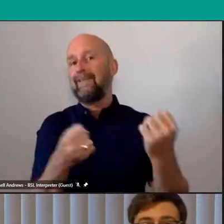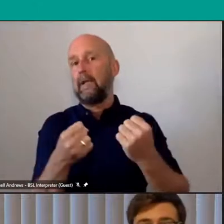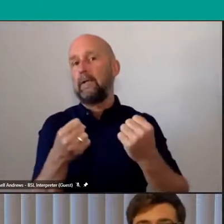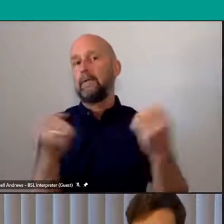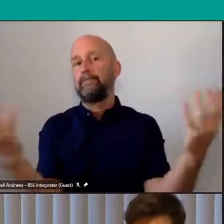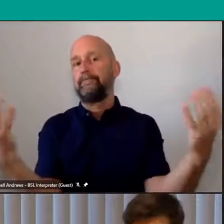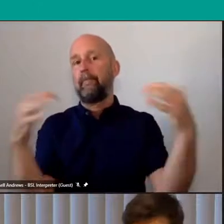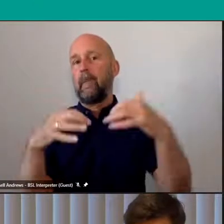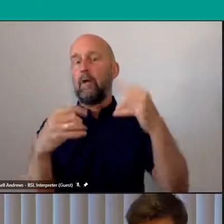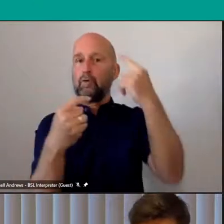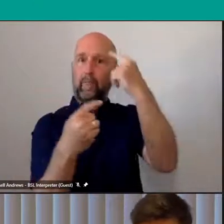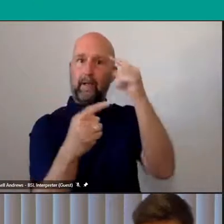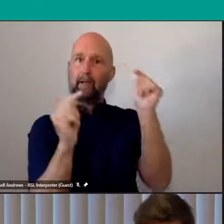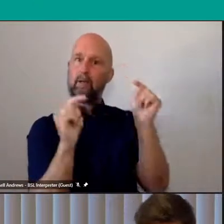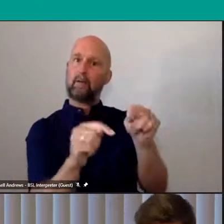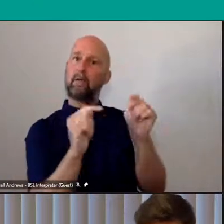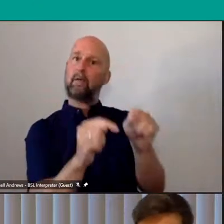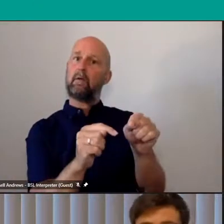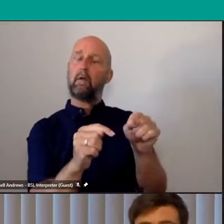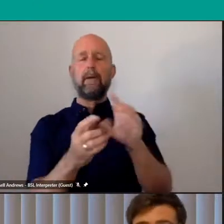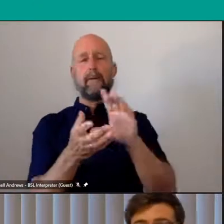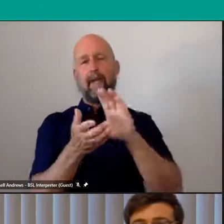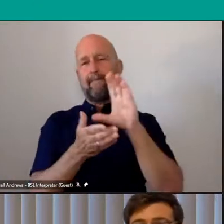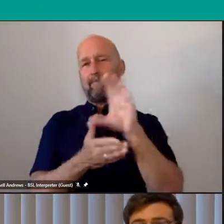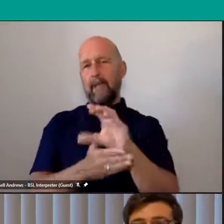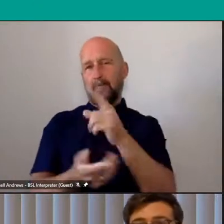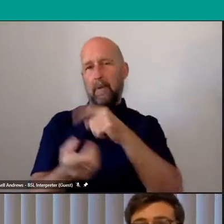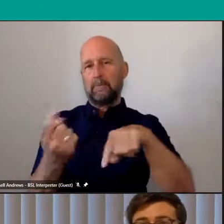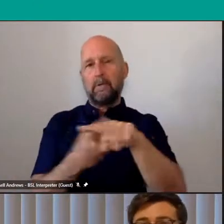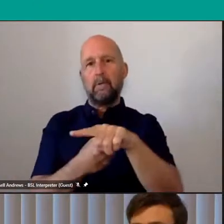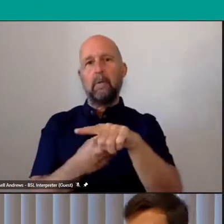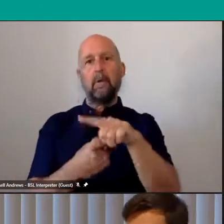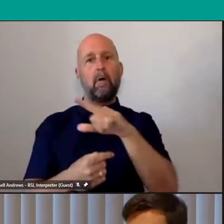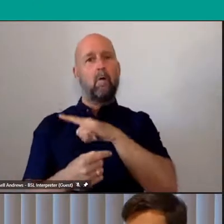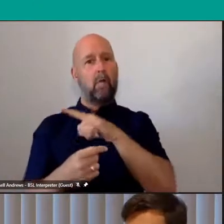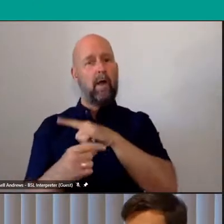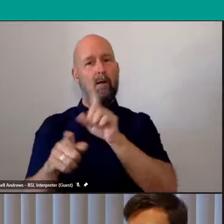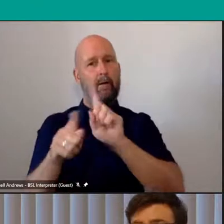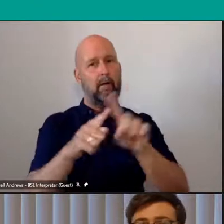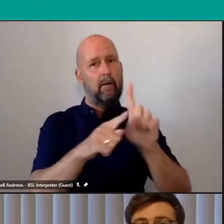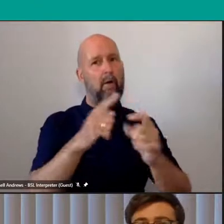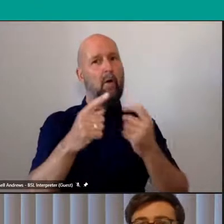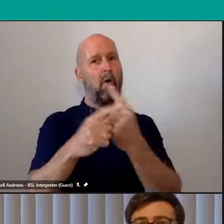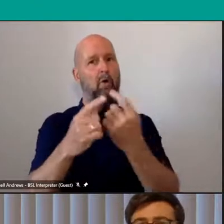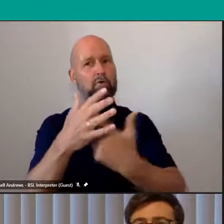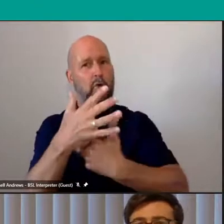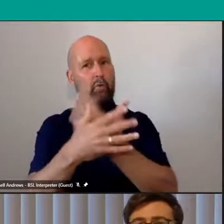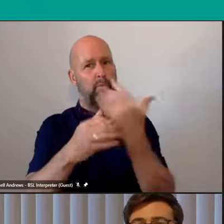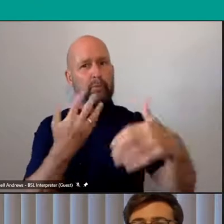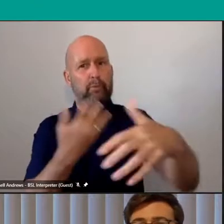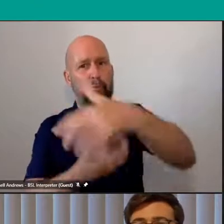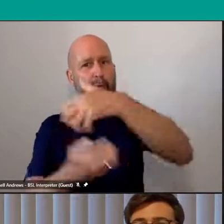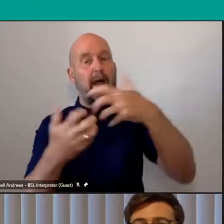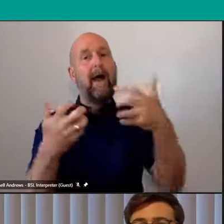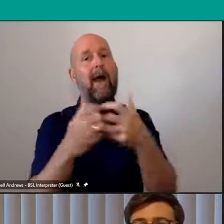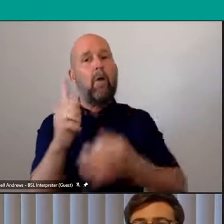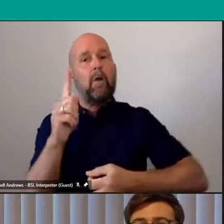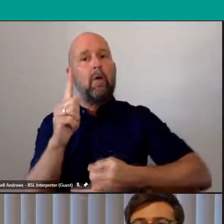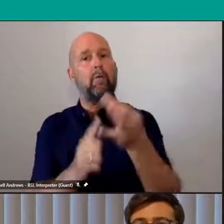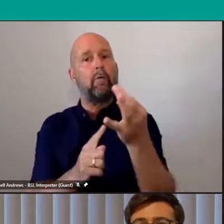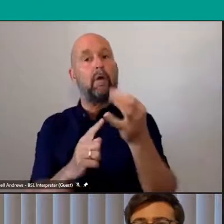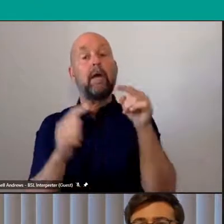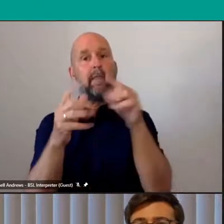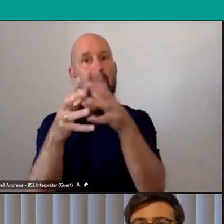of thinking about what is the investment that we're going to put in frontier, in green and foundational economy sectors that will be the growth sectors of the